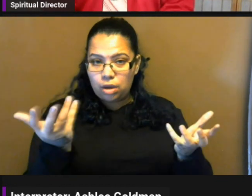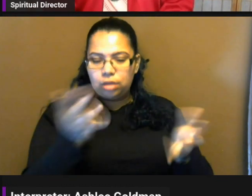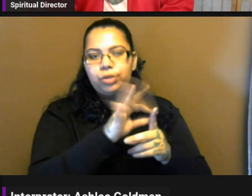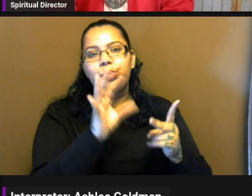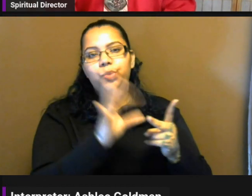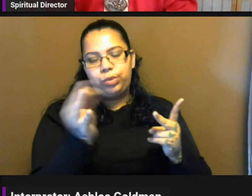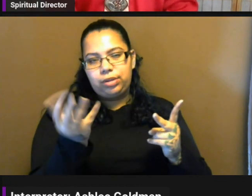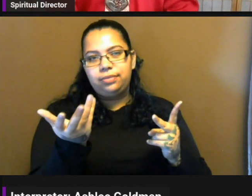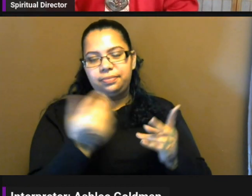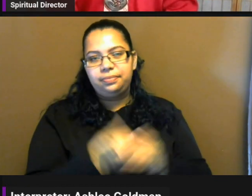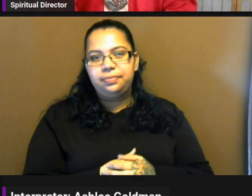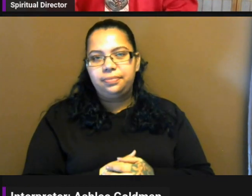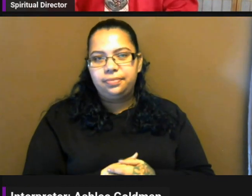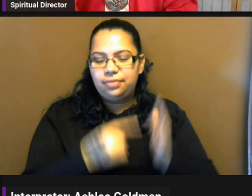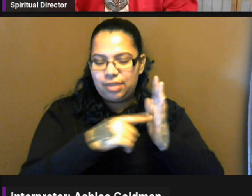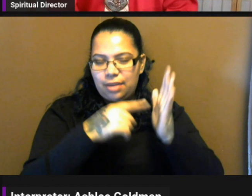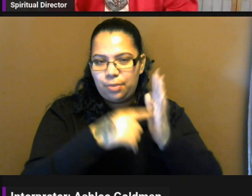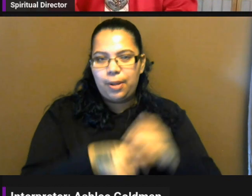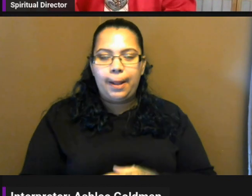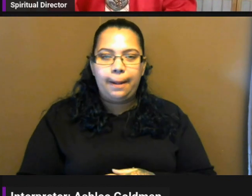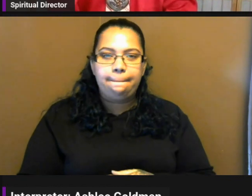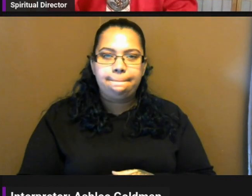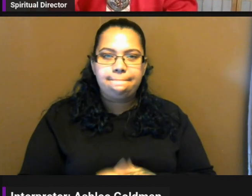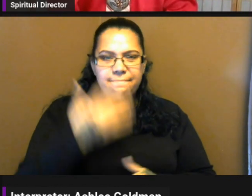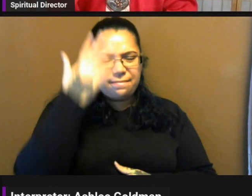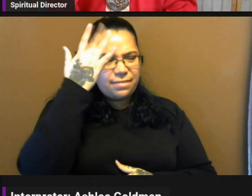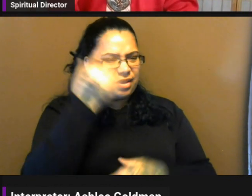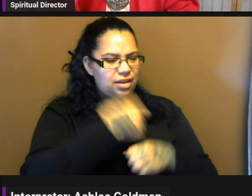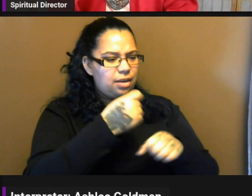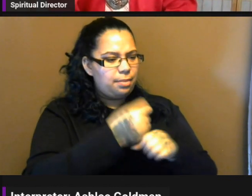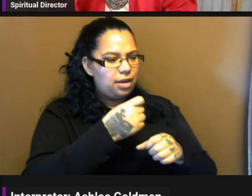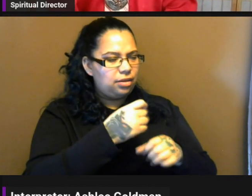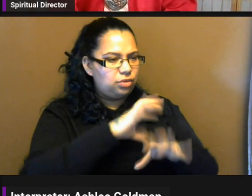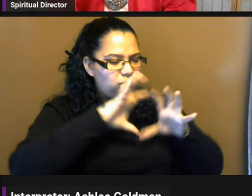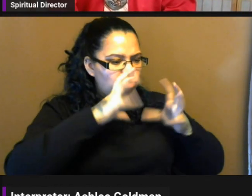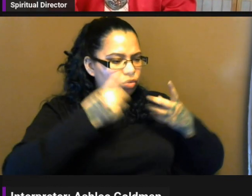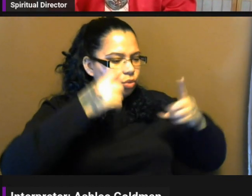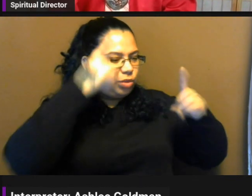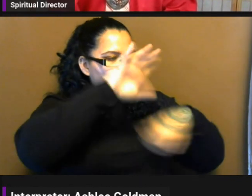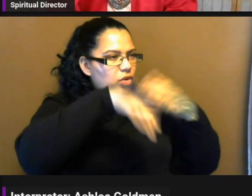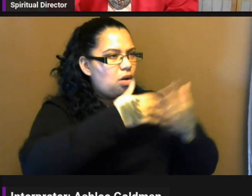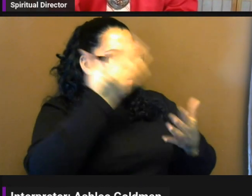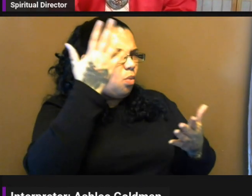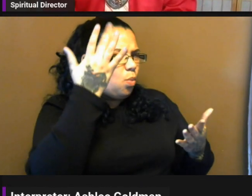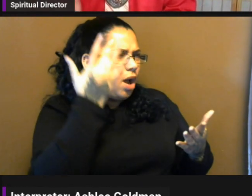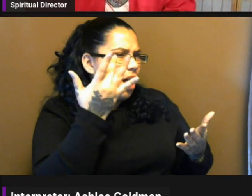For example, why create a world that works for all? Why is that the vision?